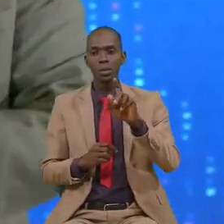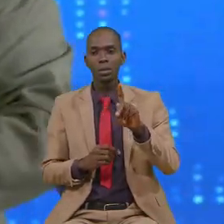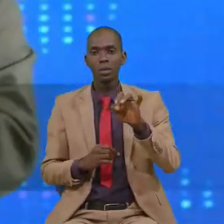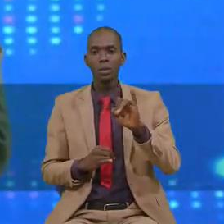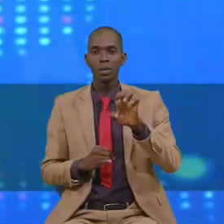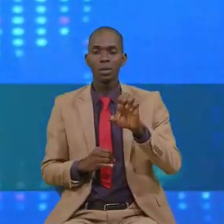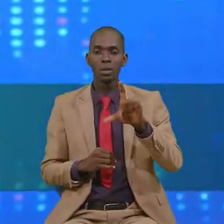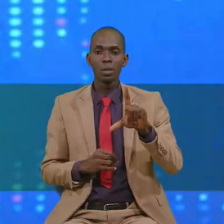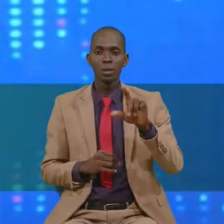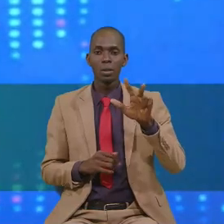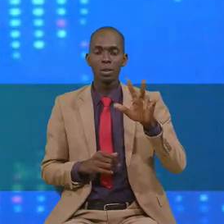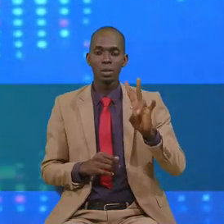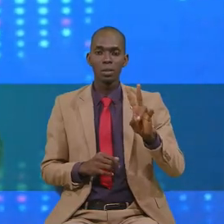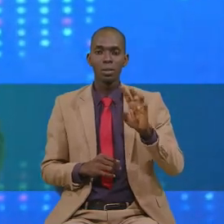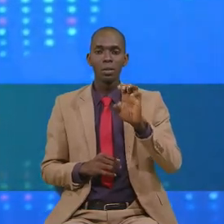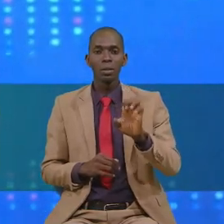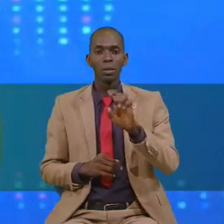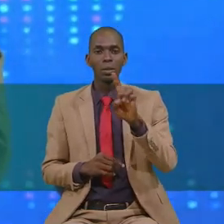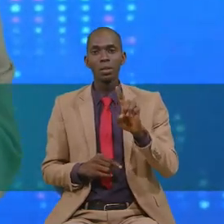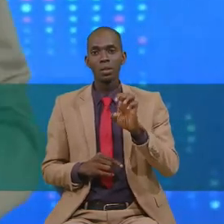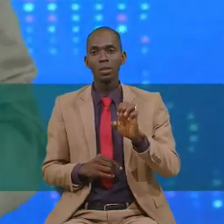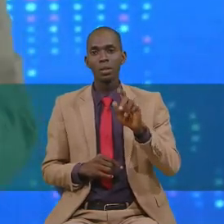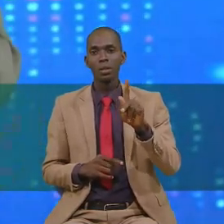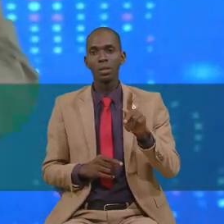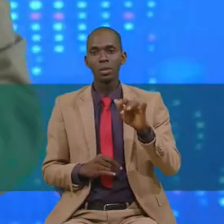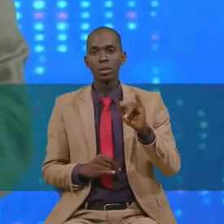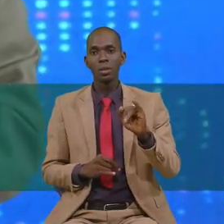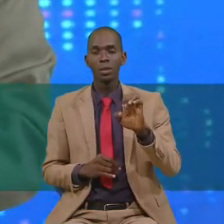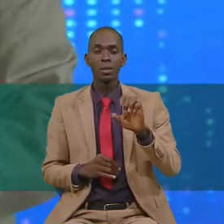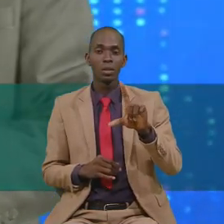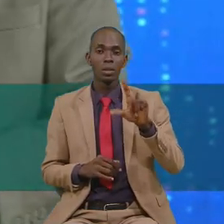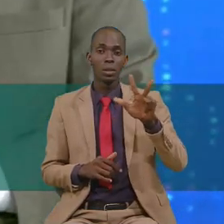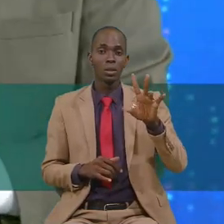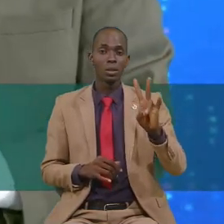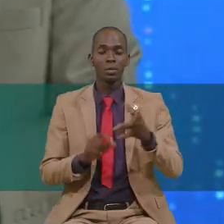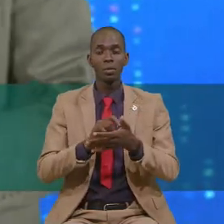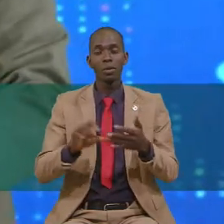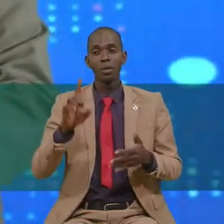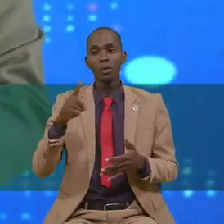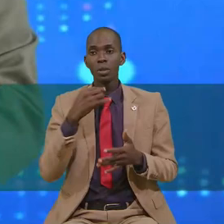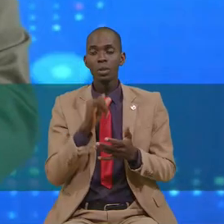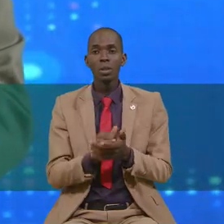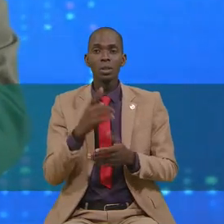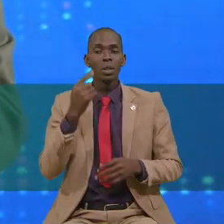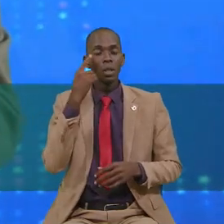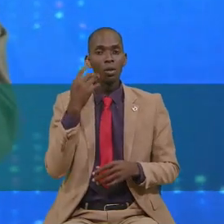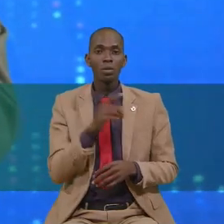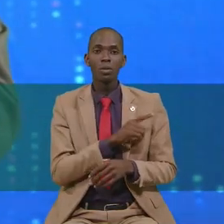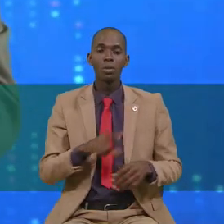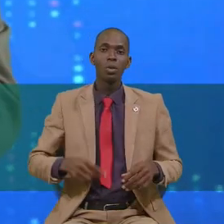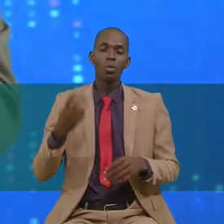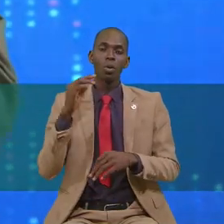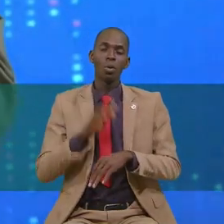1. Ezekiel chapter 37, reading from verse 1, it says, "The hand of the Lord was upon me,